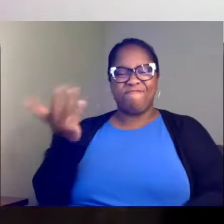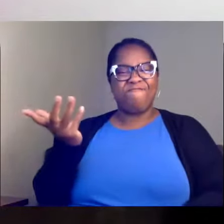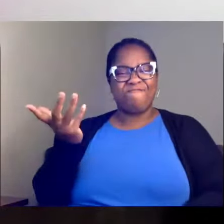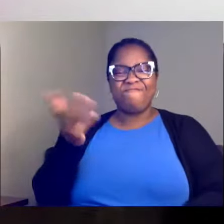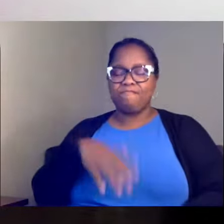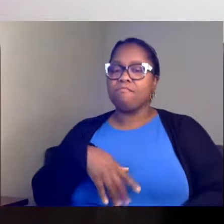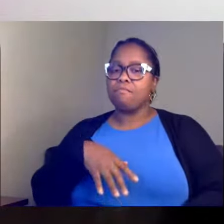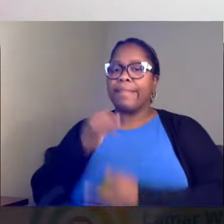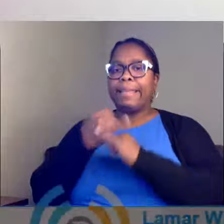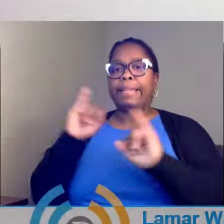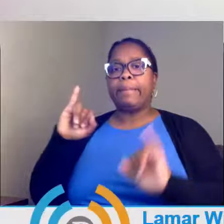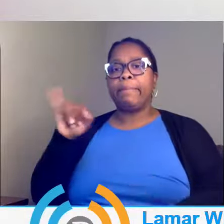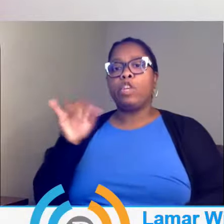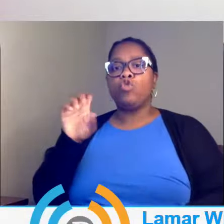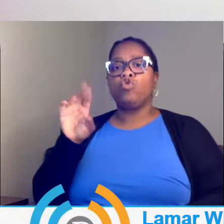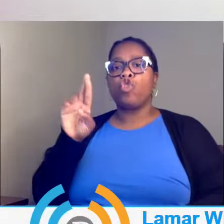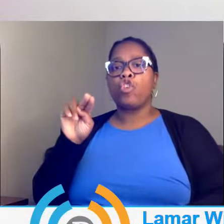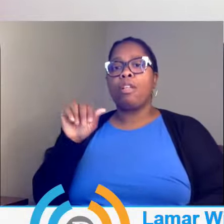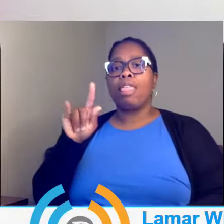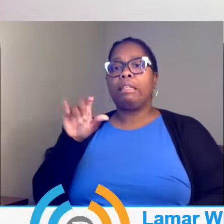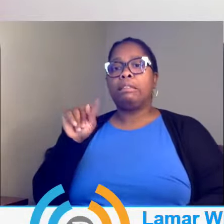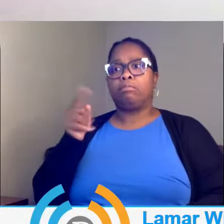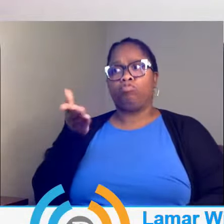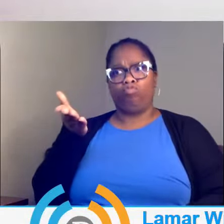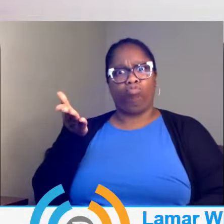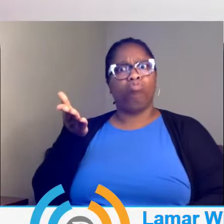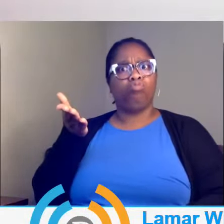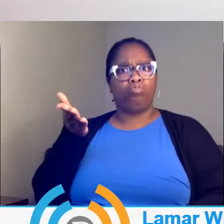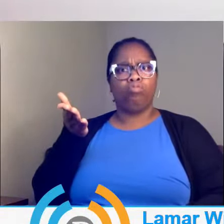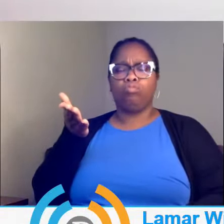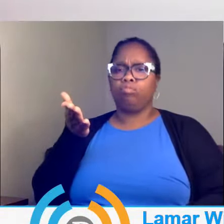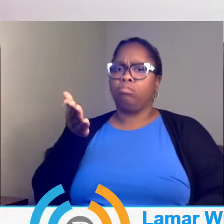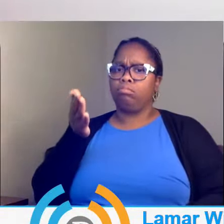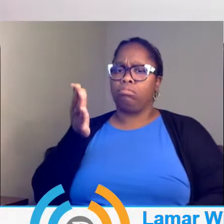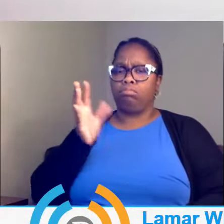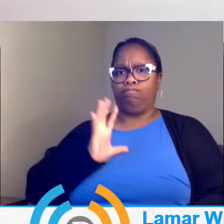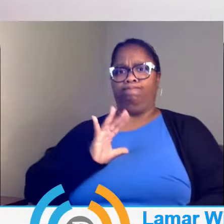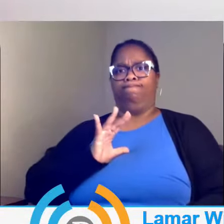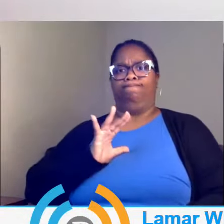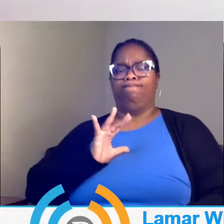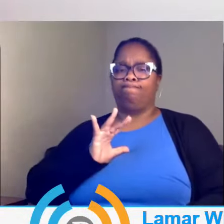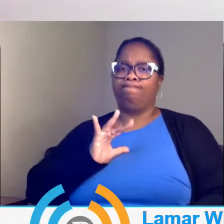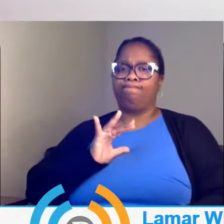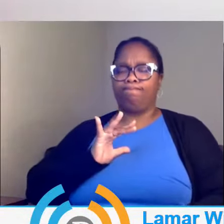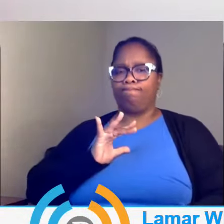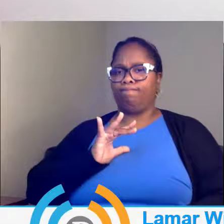have been on the ground have been amazing in actually showing,